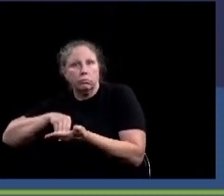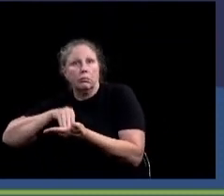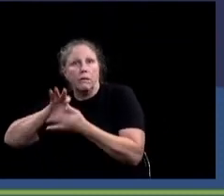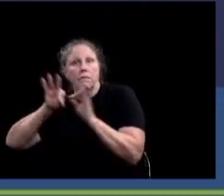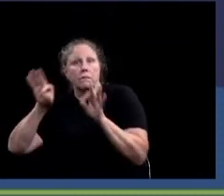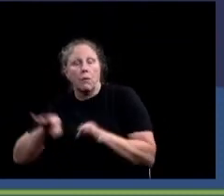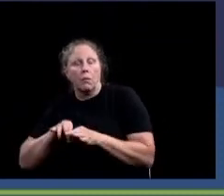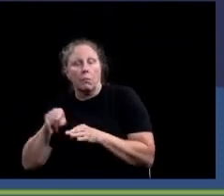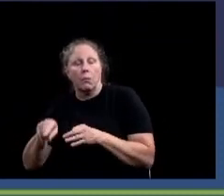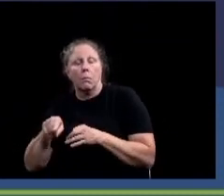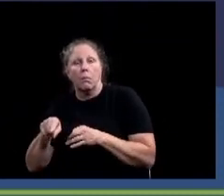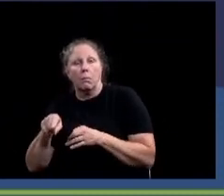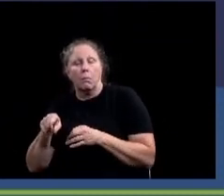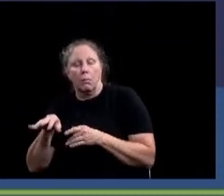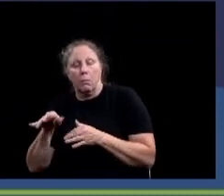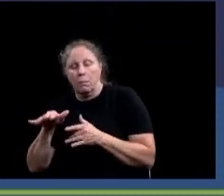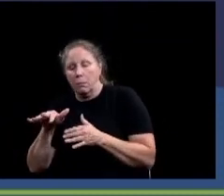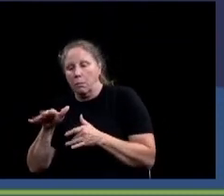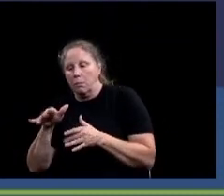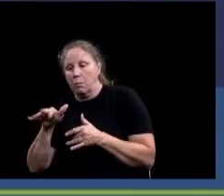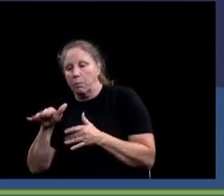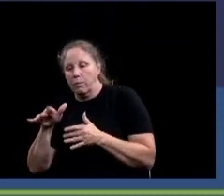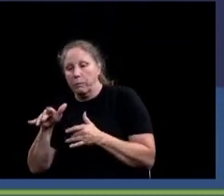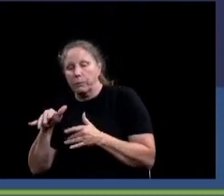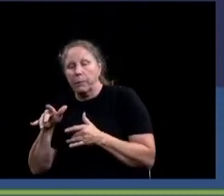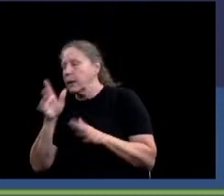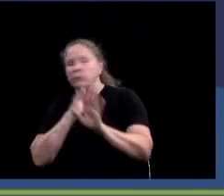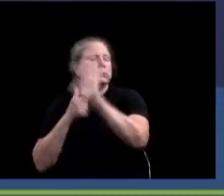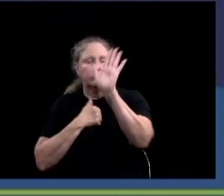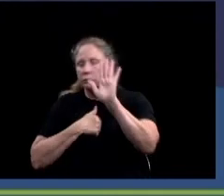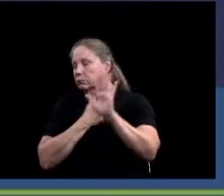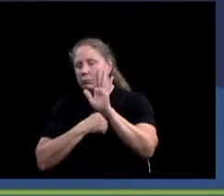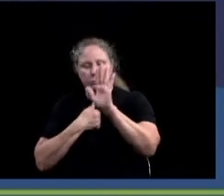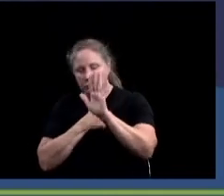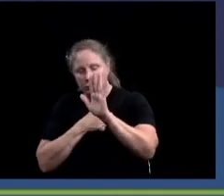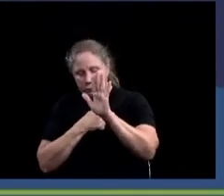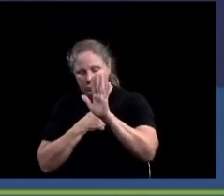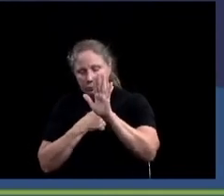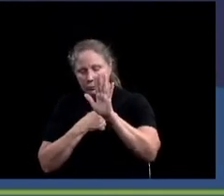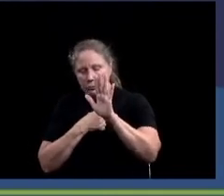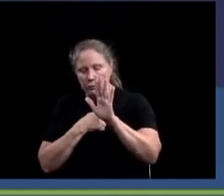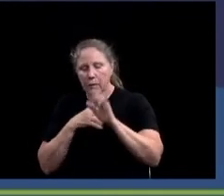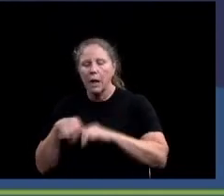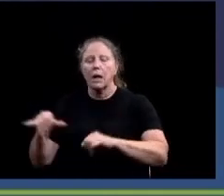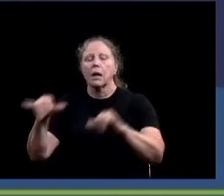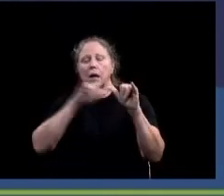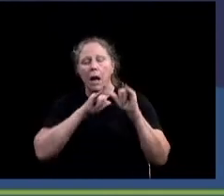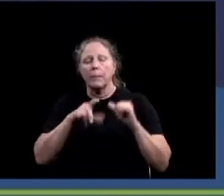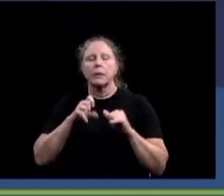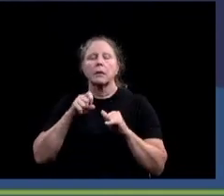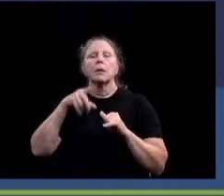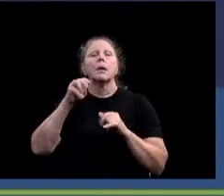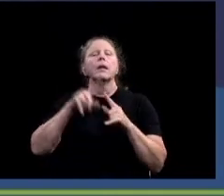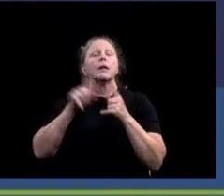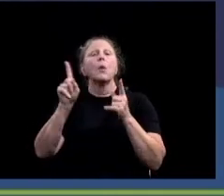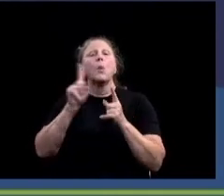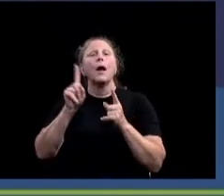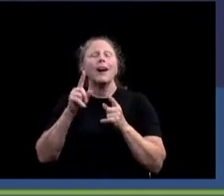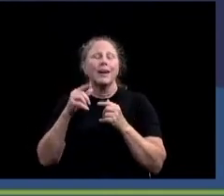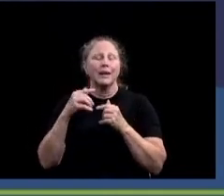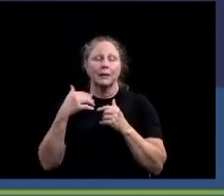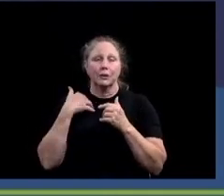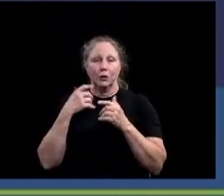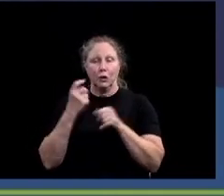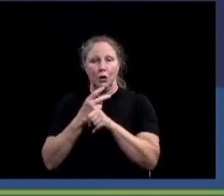foam. I'm sorry. Common peroneal is a pressure point that you can use to gain compliance. It's a soft